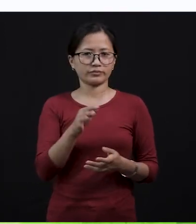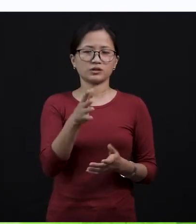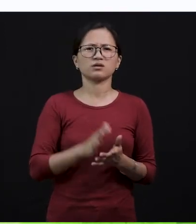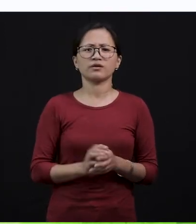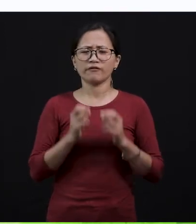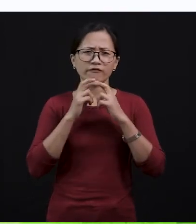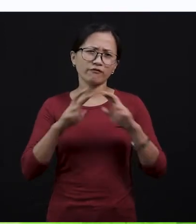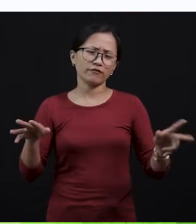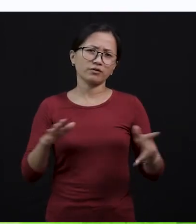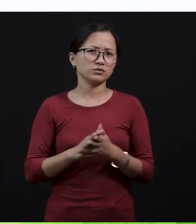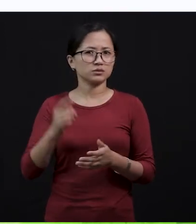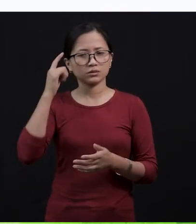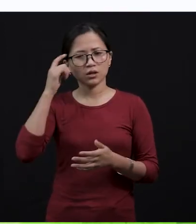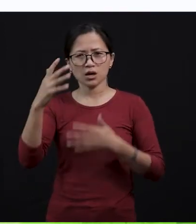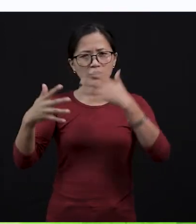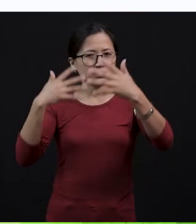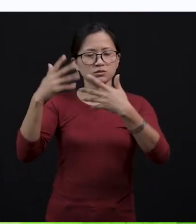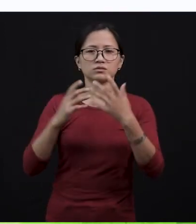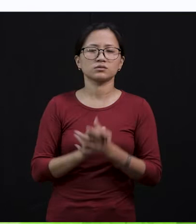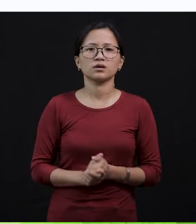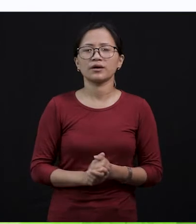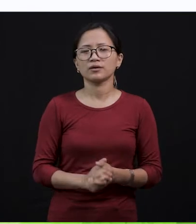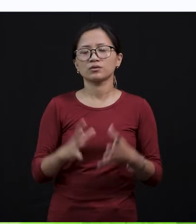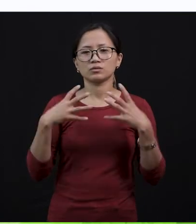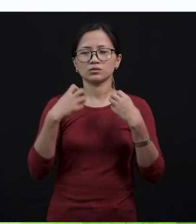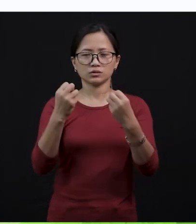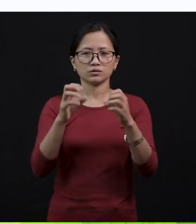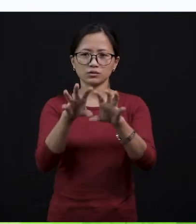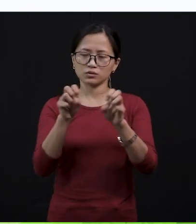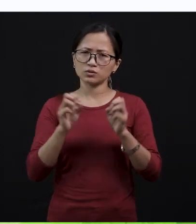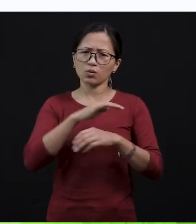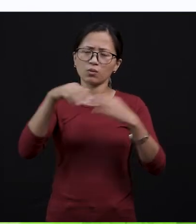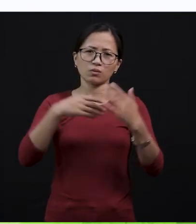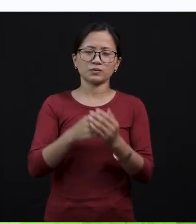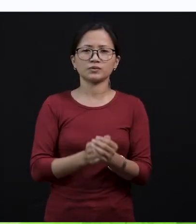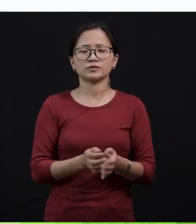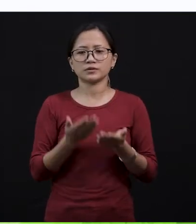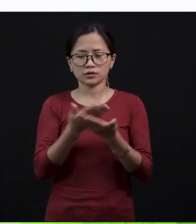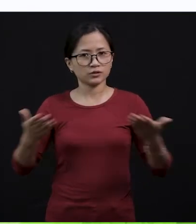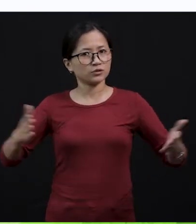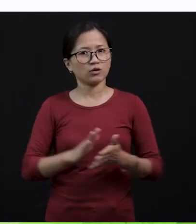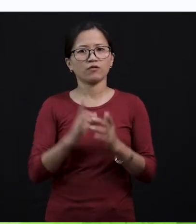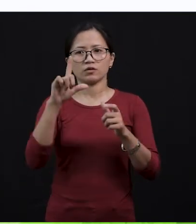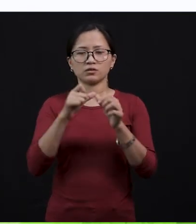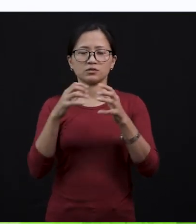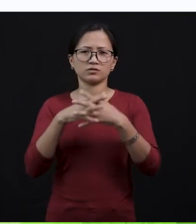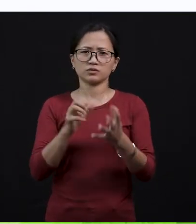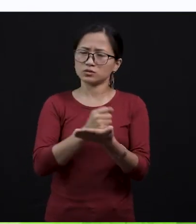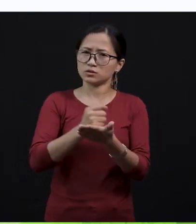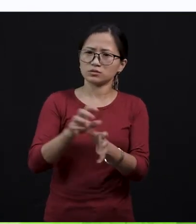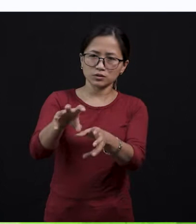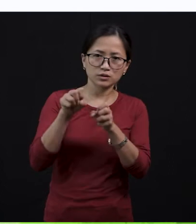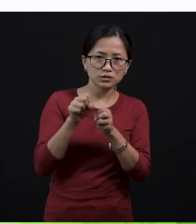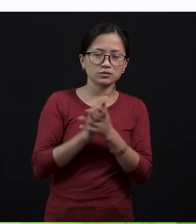very mischievous. He's wanted by the police. He's a criminal who breaks all sorts of law. And if you try to catch him, even the